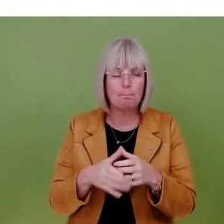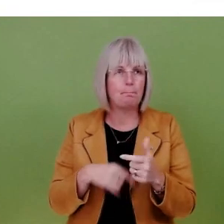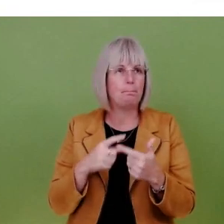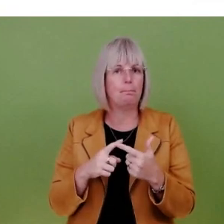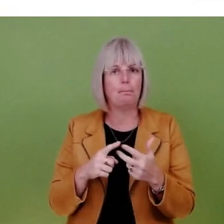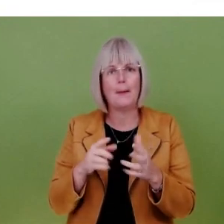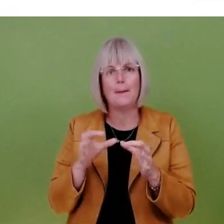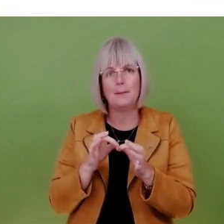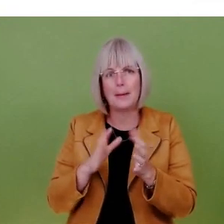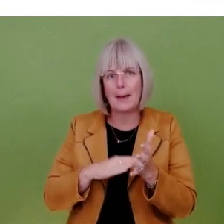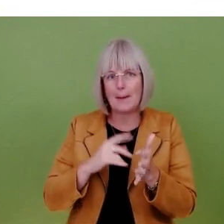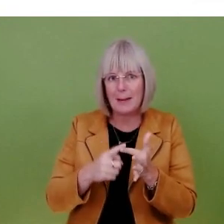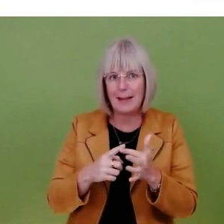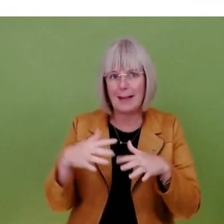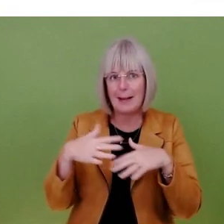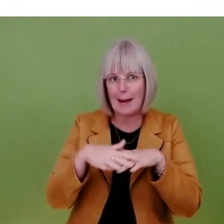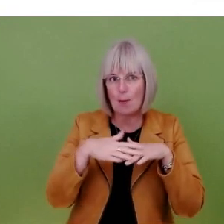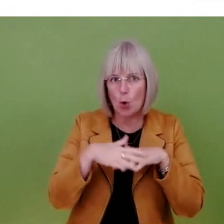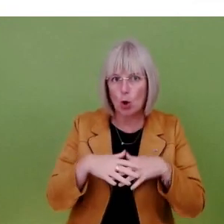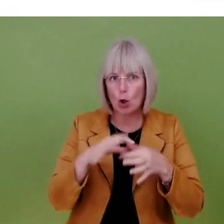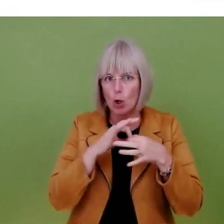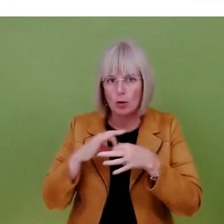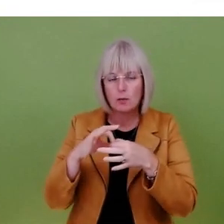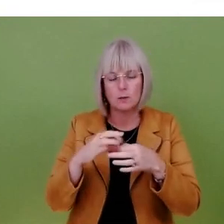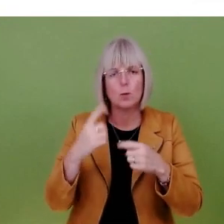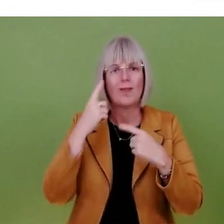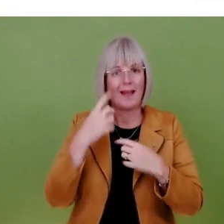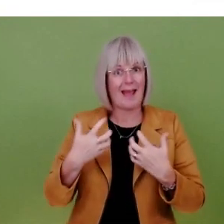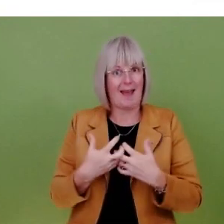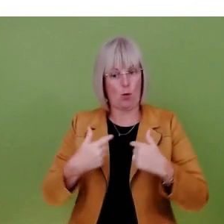networks, to think about how we can use our voice alongside